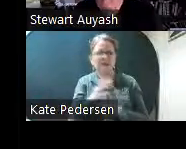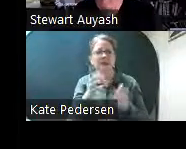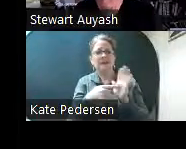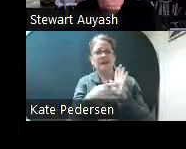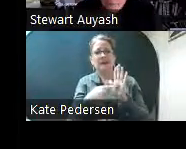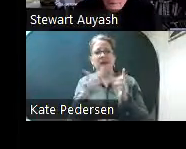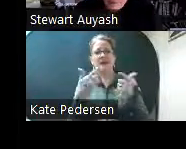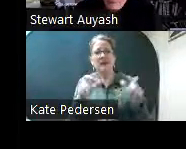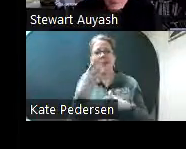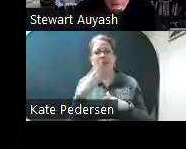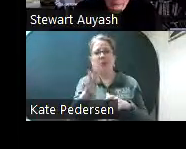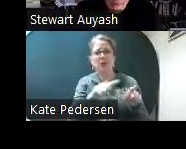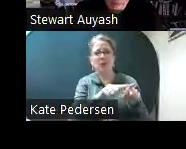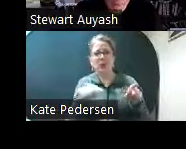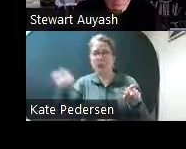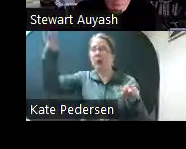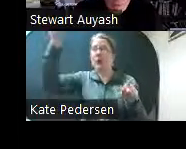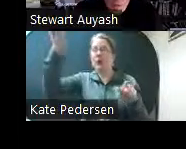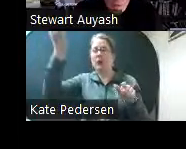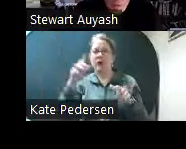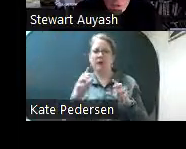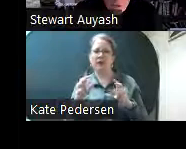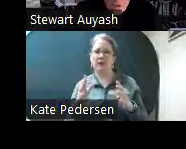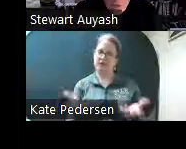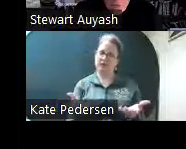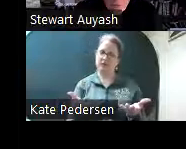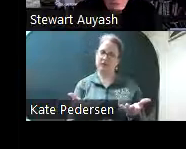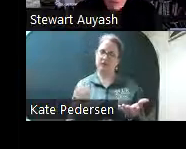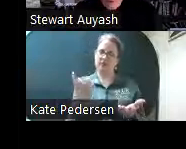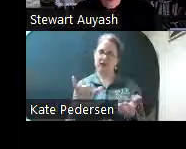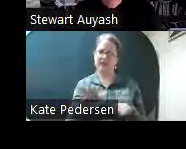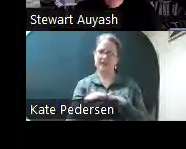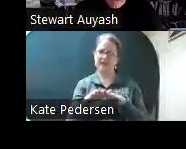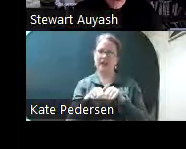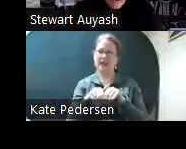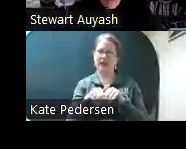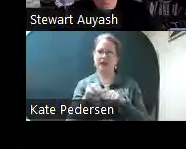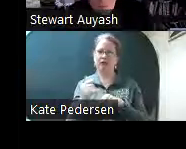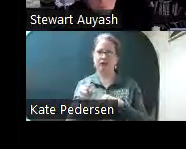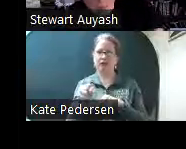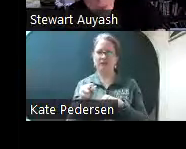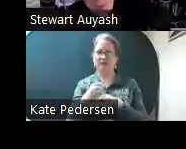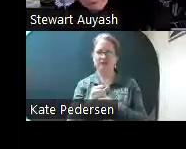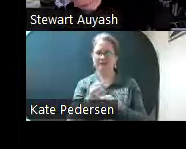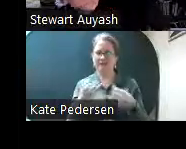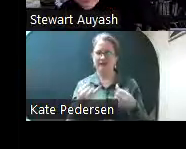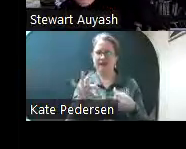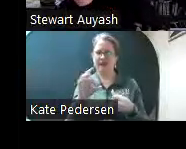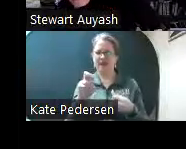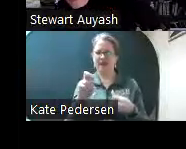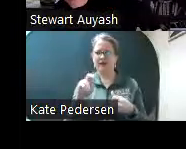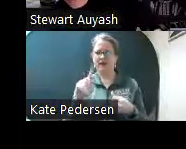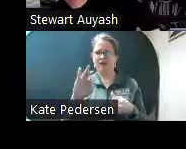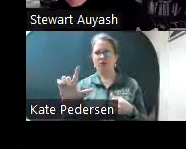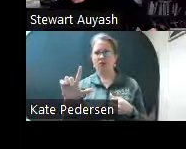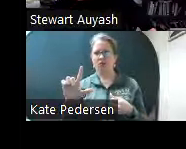big blue line that goes up dramatically, of course, is the synthetic drugs, primarily fentanyl, they say. Now, I